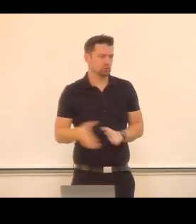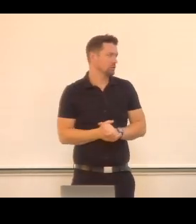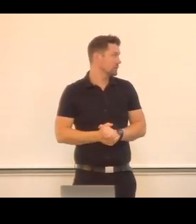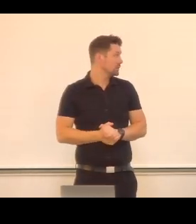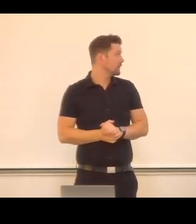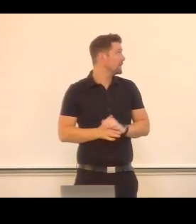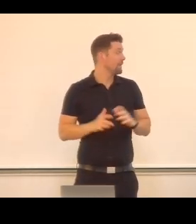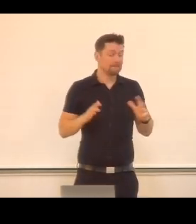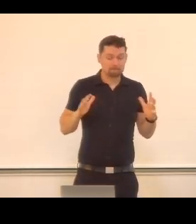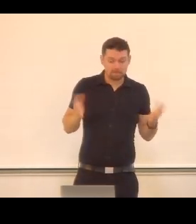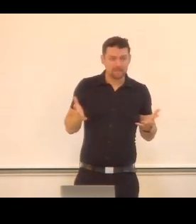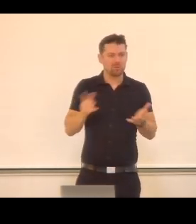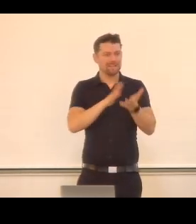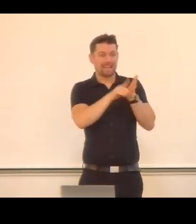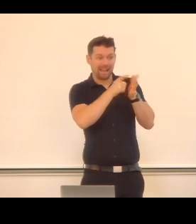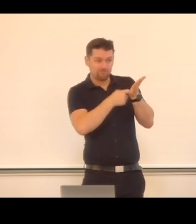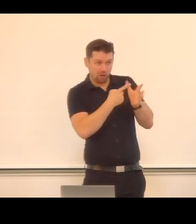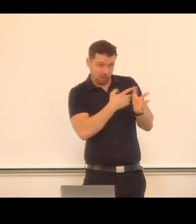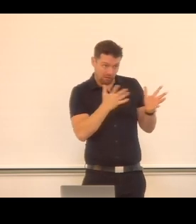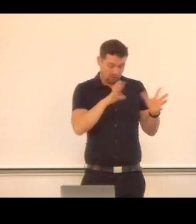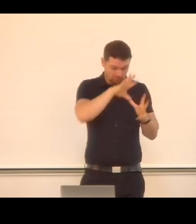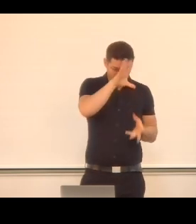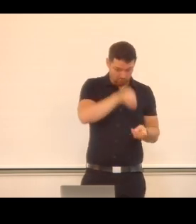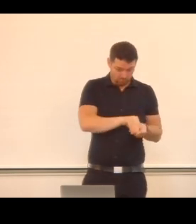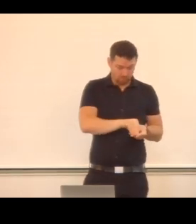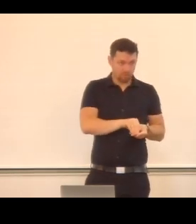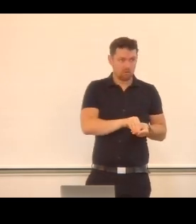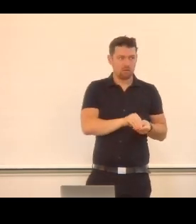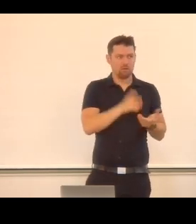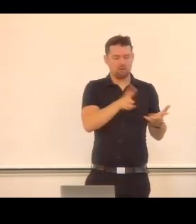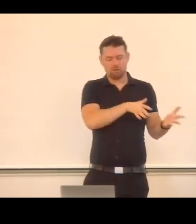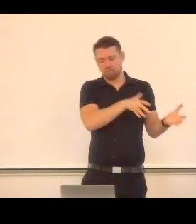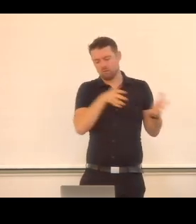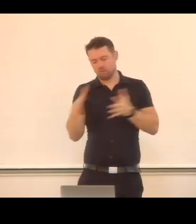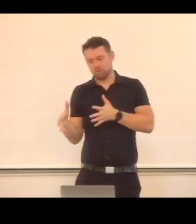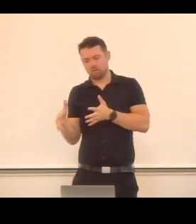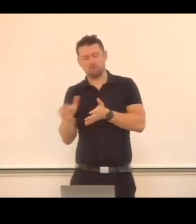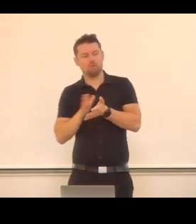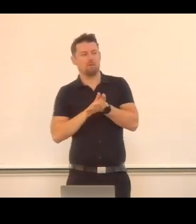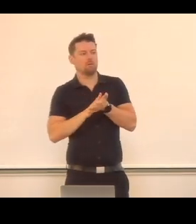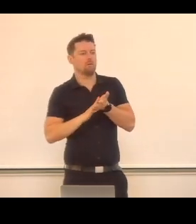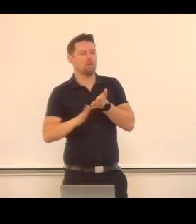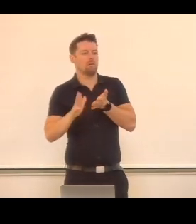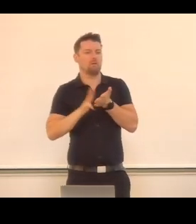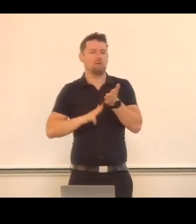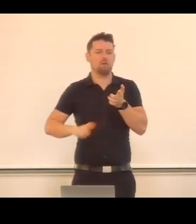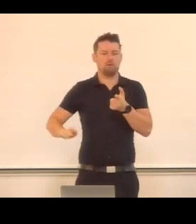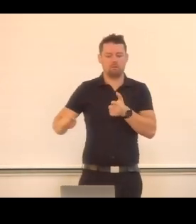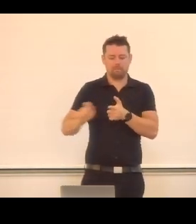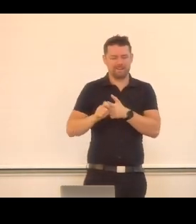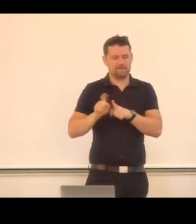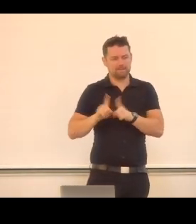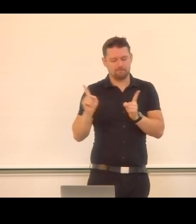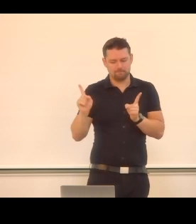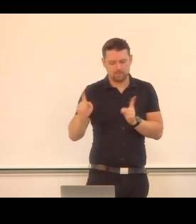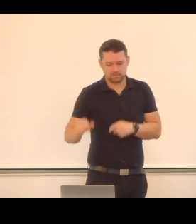So that's HERA in a nutshell. And I'm going to flip it around and look at one completely different. We're going to